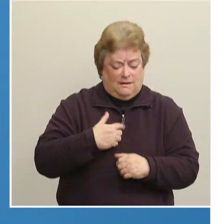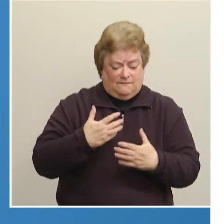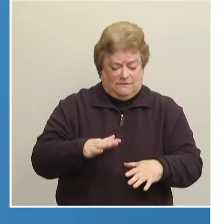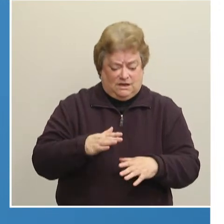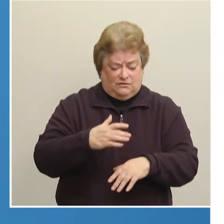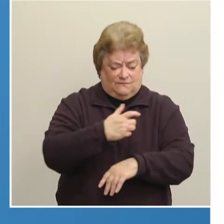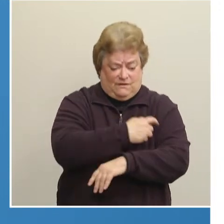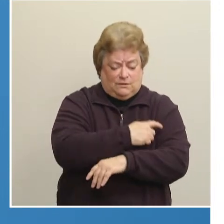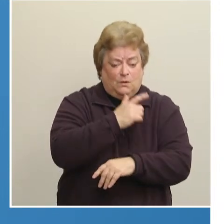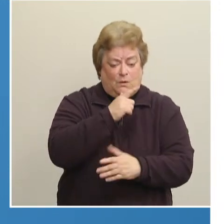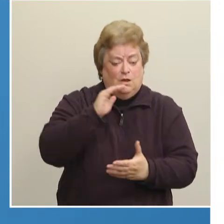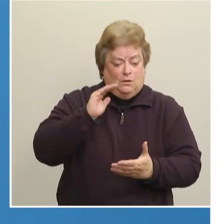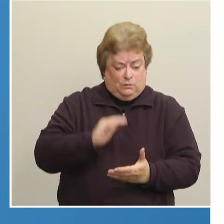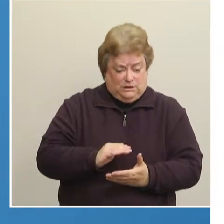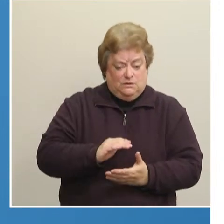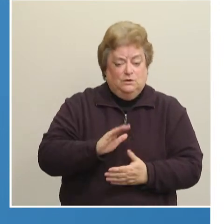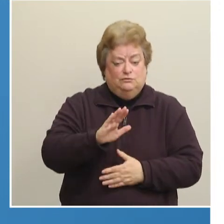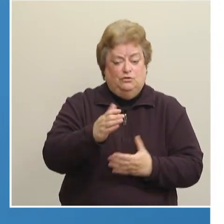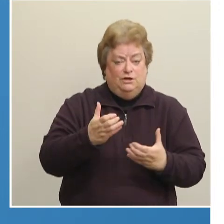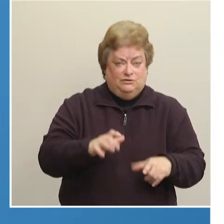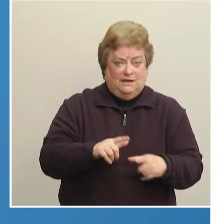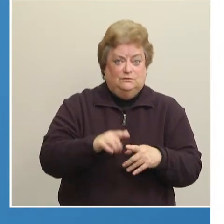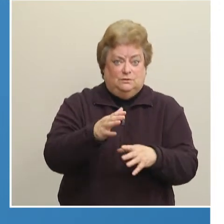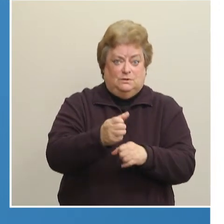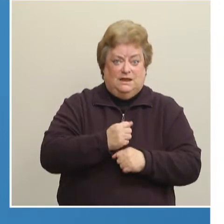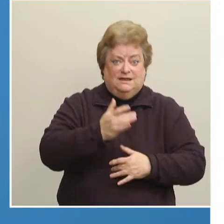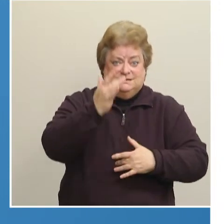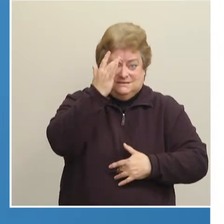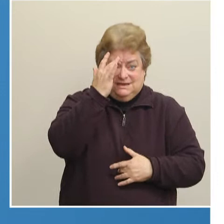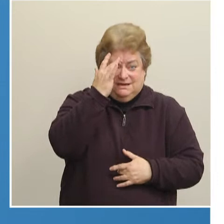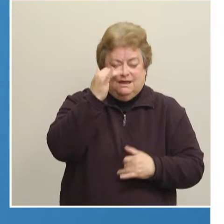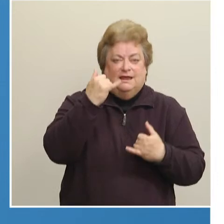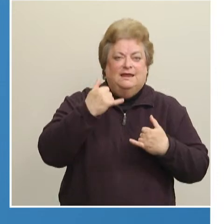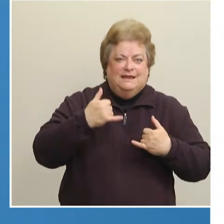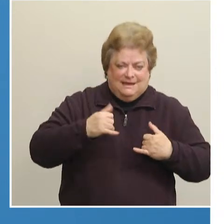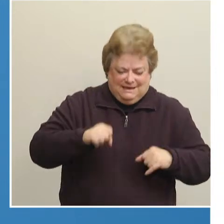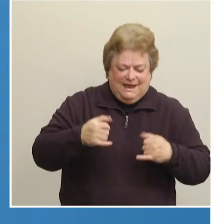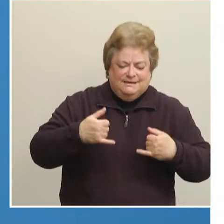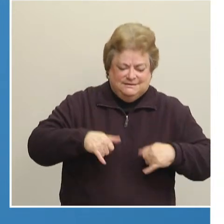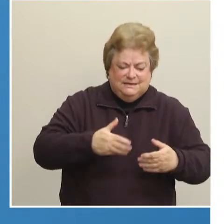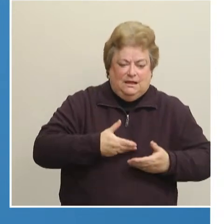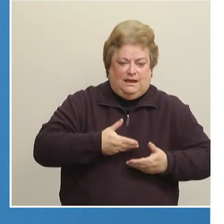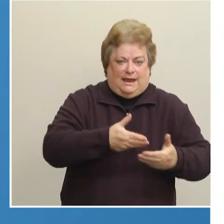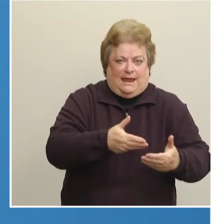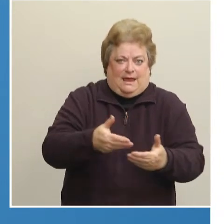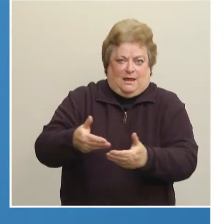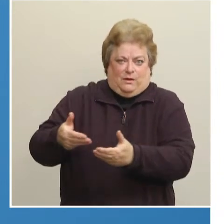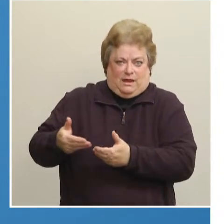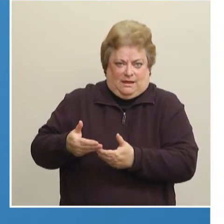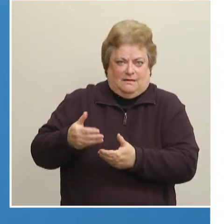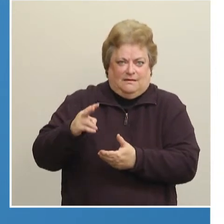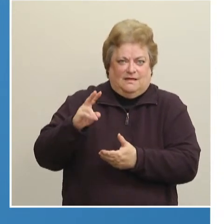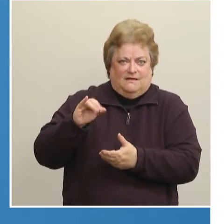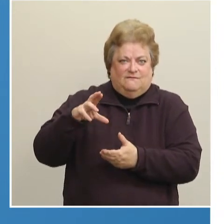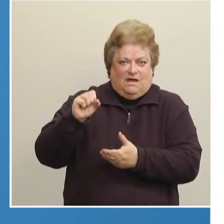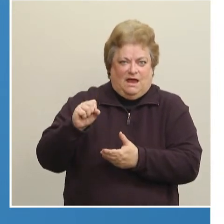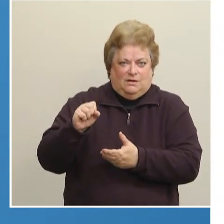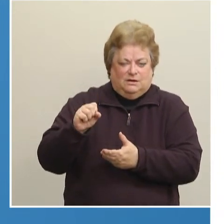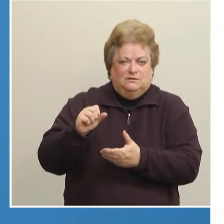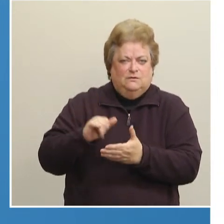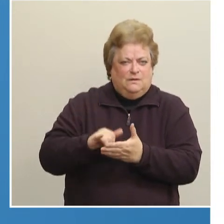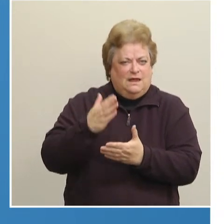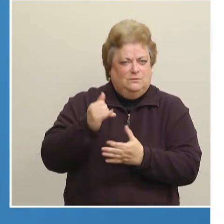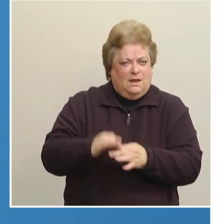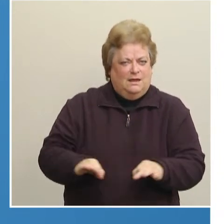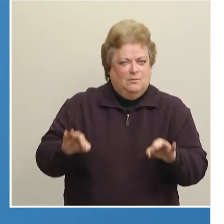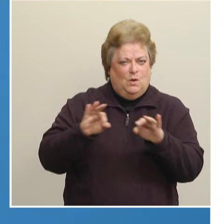reduces your chances of getting sick from COVID-19, you can still be a carrier of the virus. That's why it is critical that all of